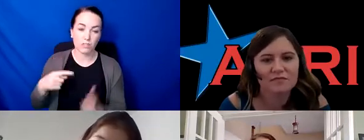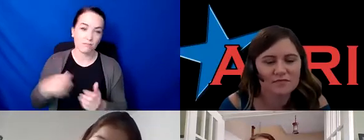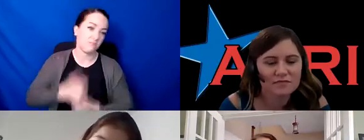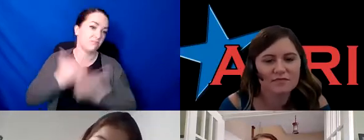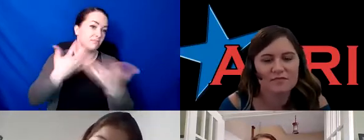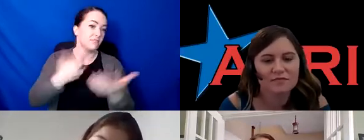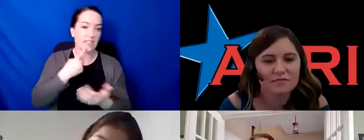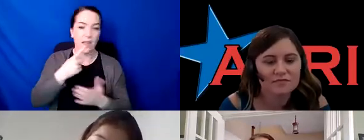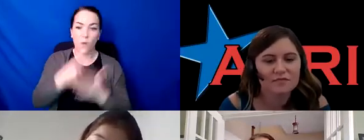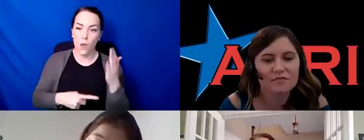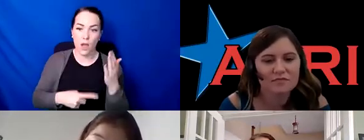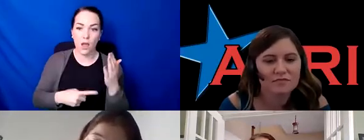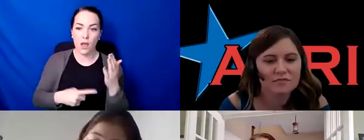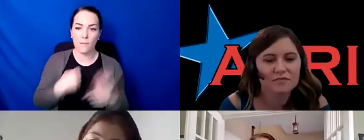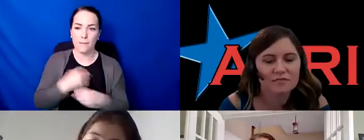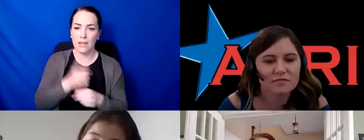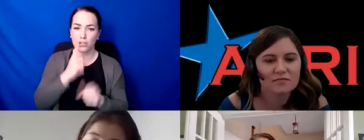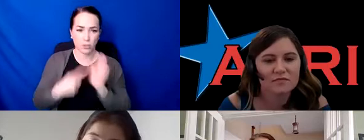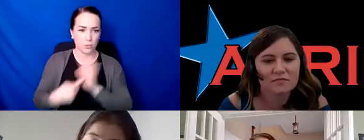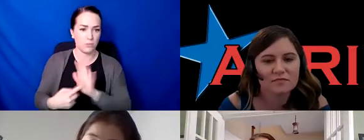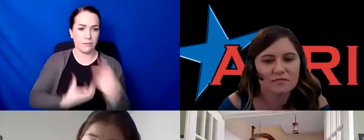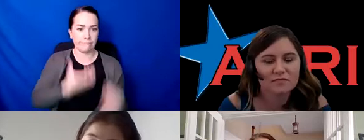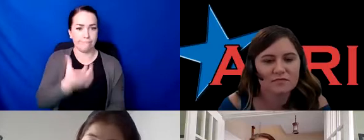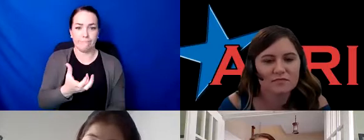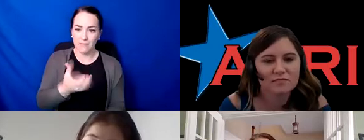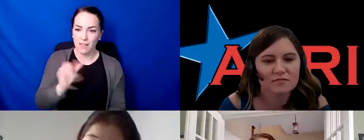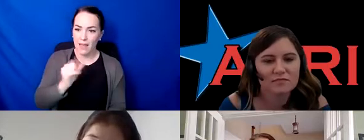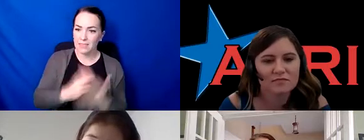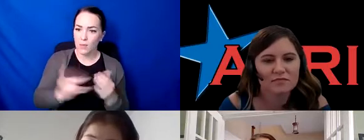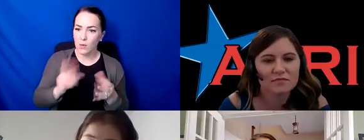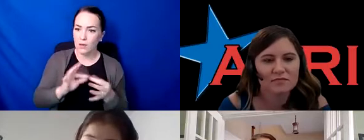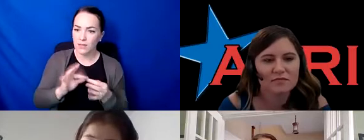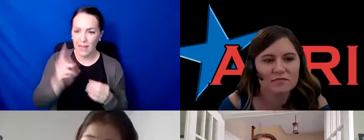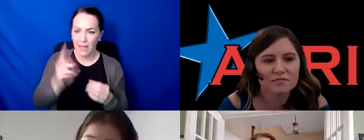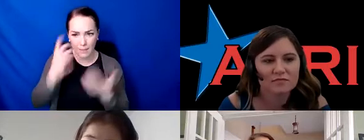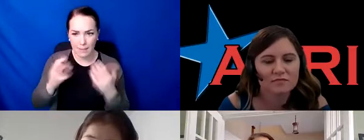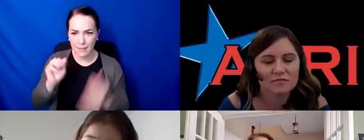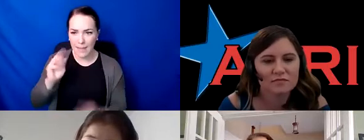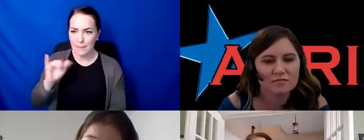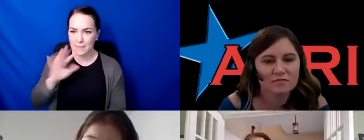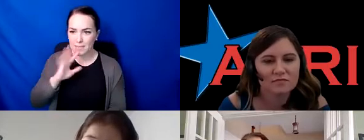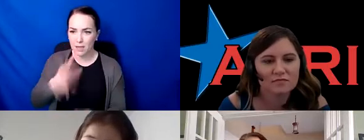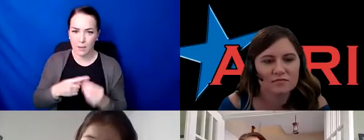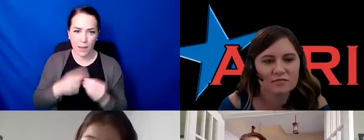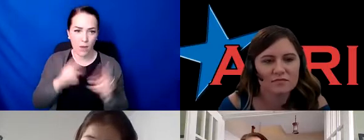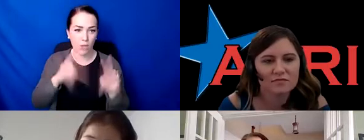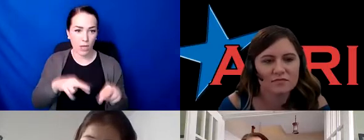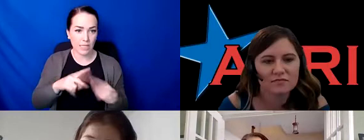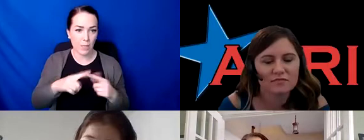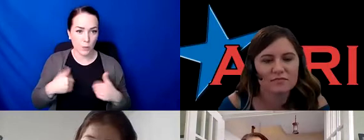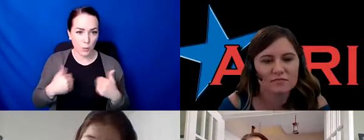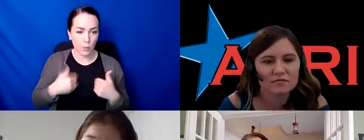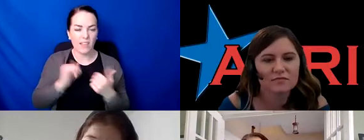being really transparent, like how someone was saying earlier, I think it was Amy, just about talking down to youth and how that's